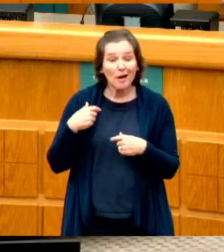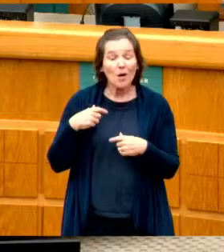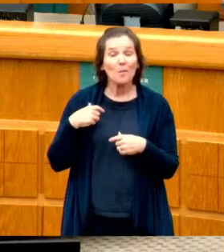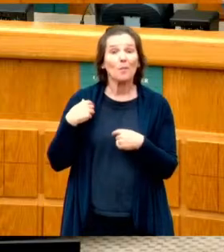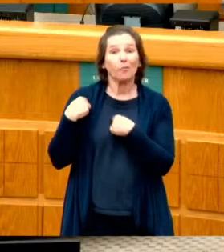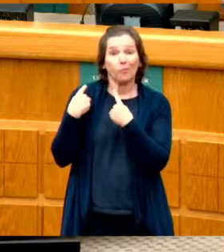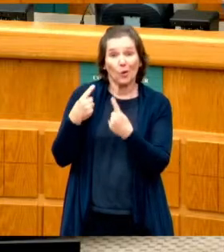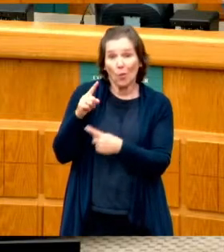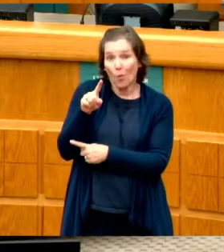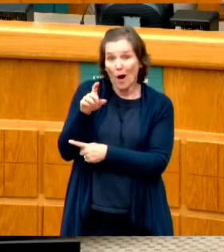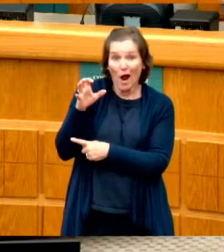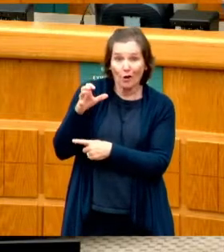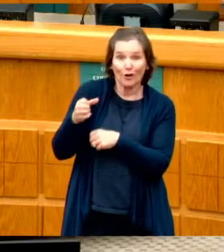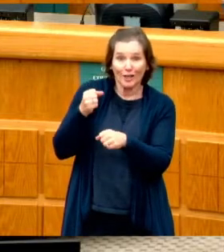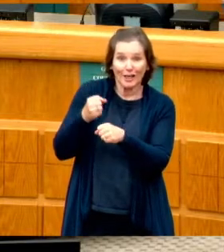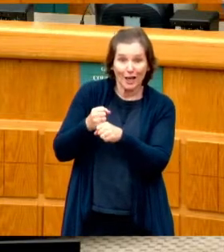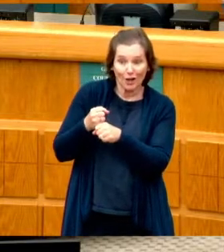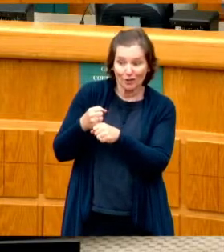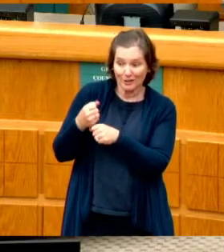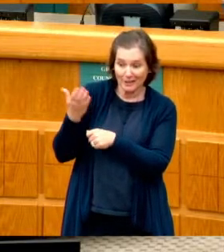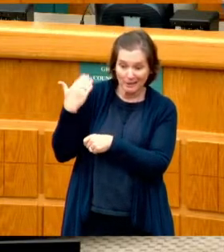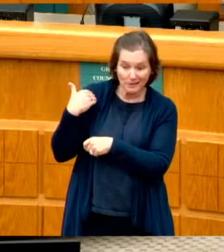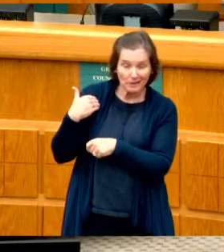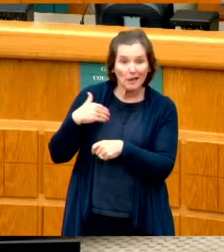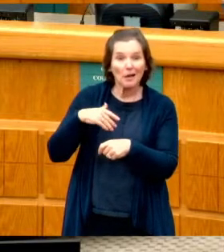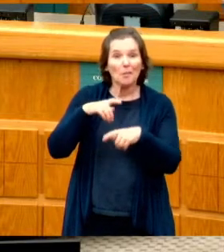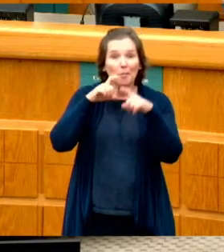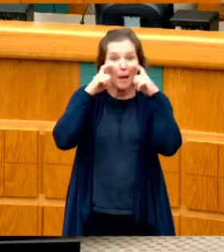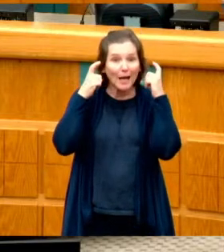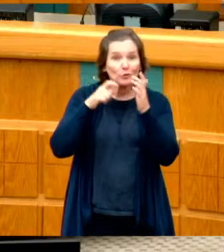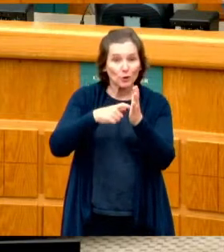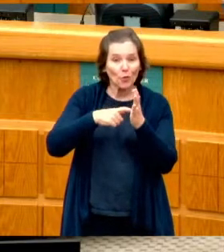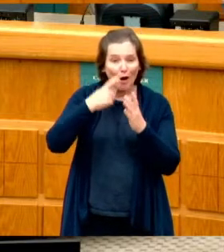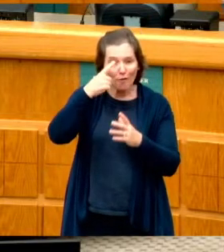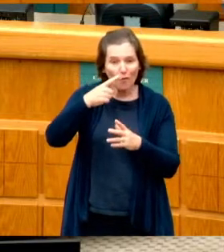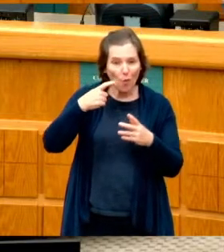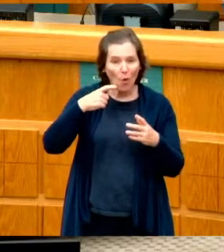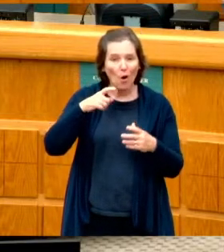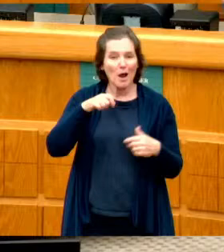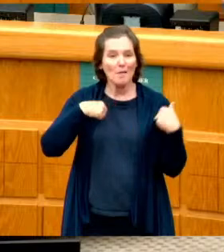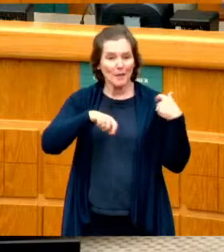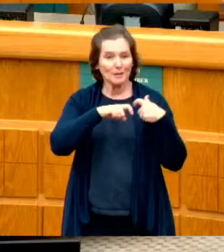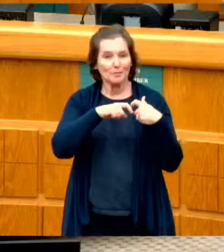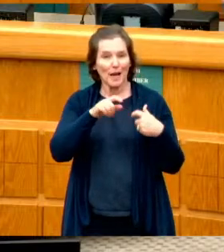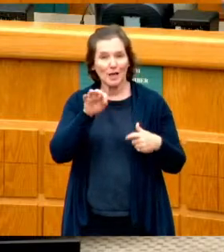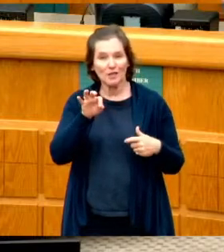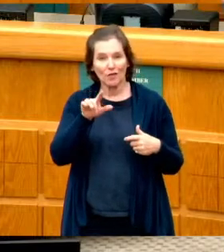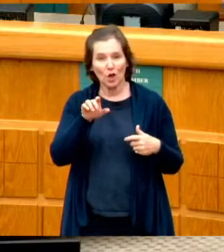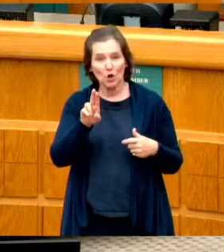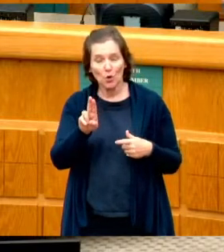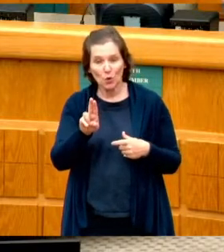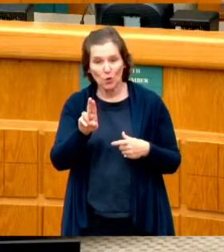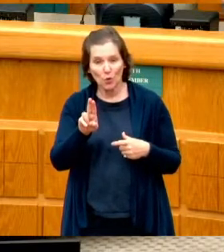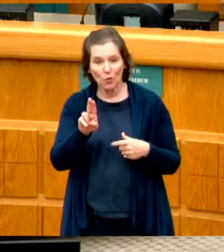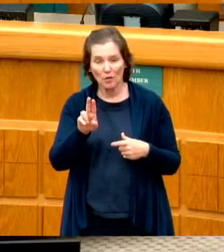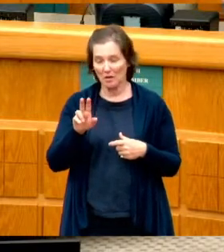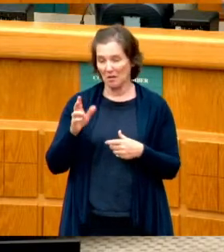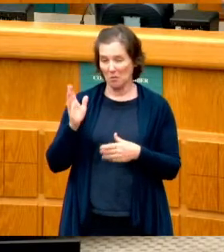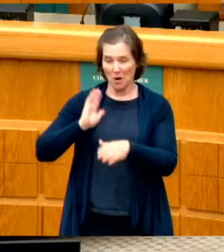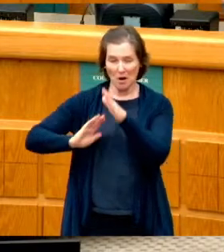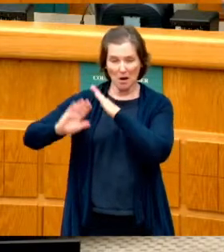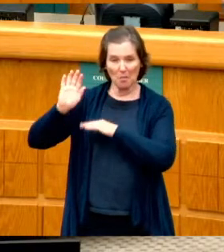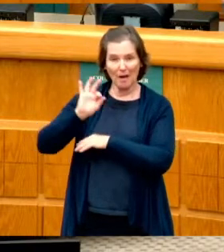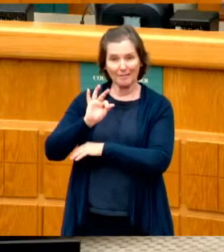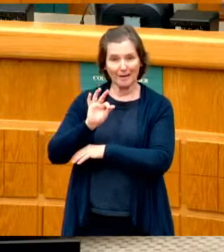the Spanish flu of 1918. Life is far from normal. Don't act like it isn't. Protect yourself and